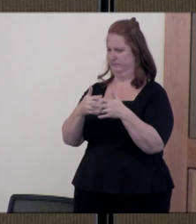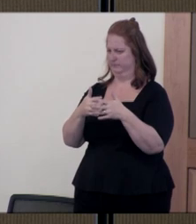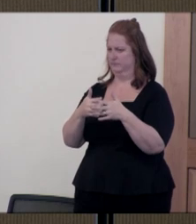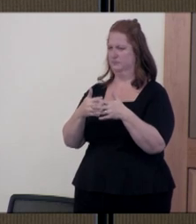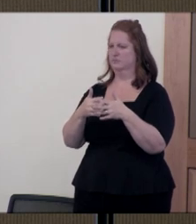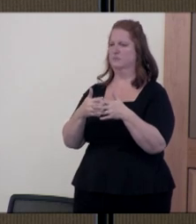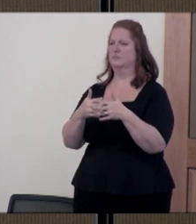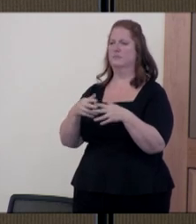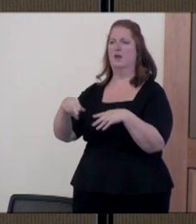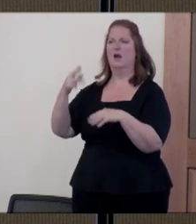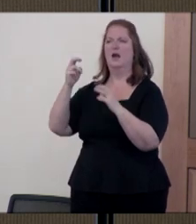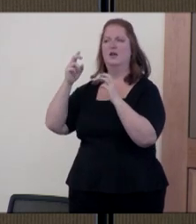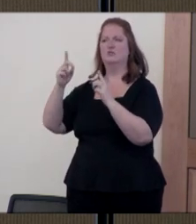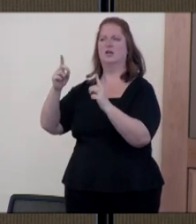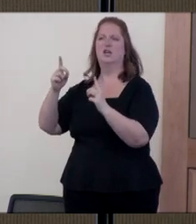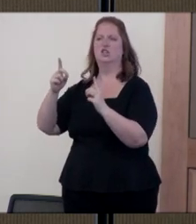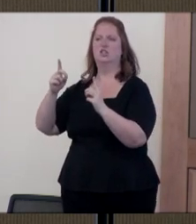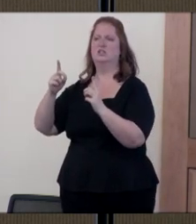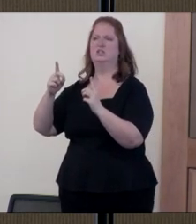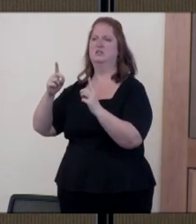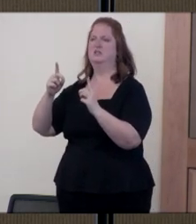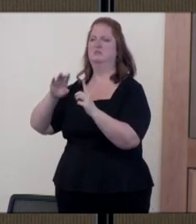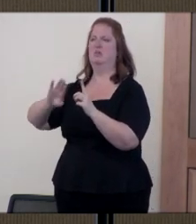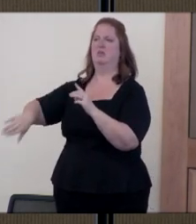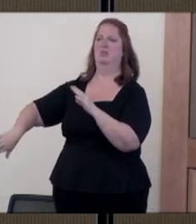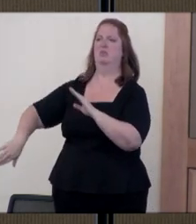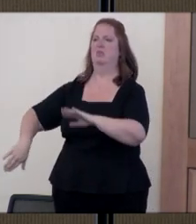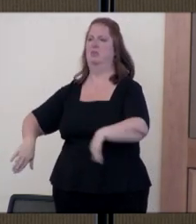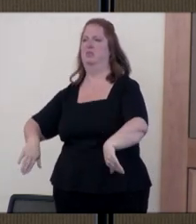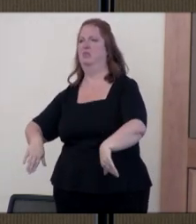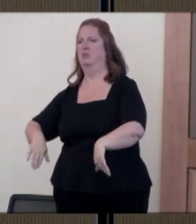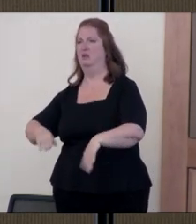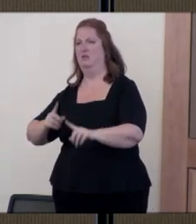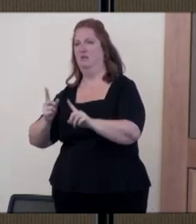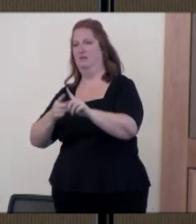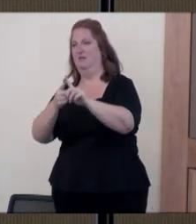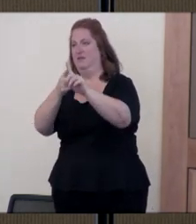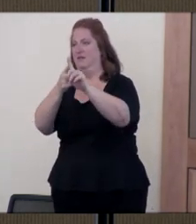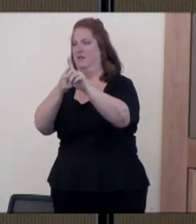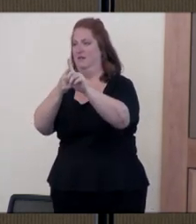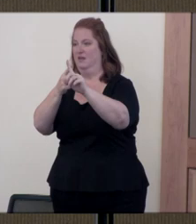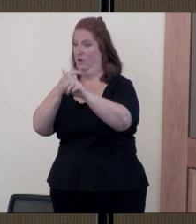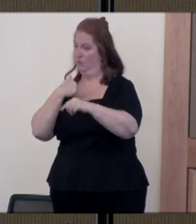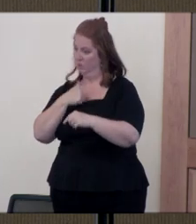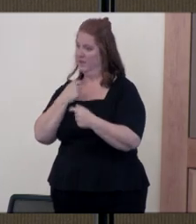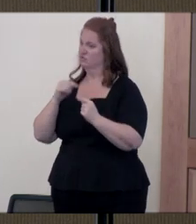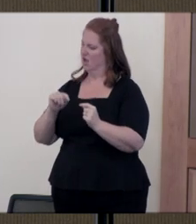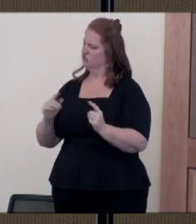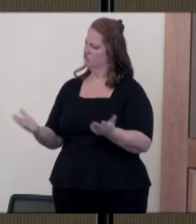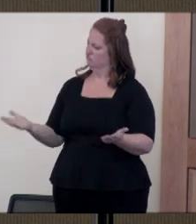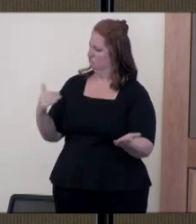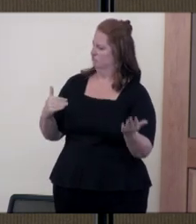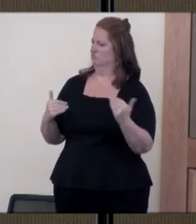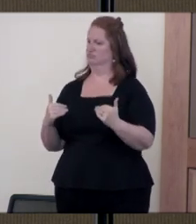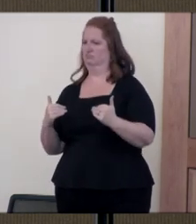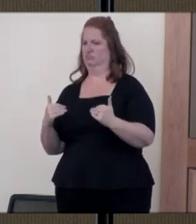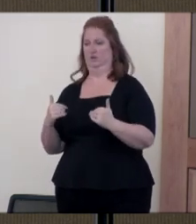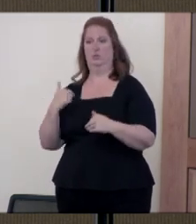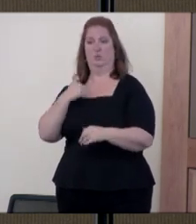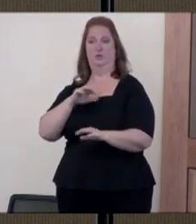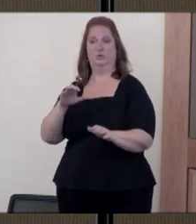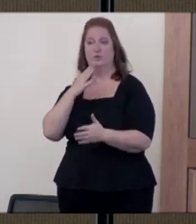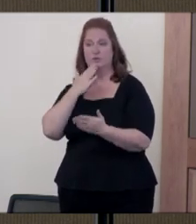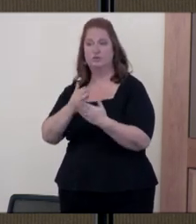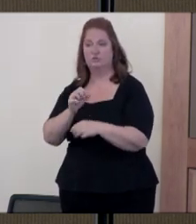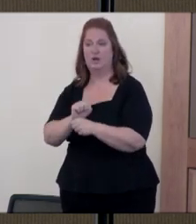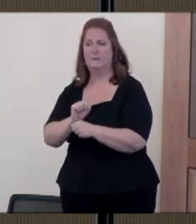has realistically left behind. We're trying to get around that at VCU, and I think we're doing a good job. But I want you to imagine what the